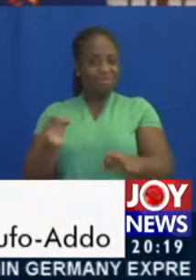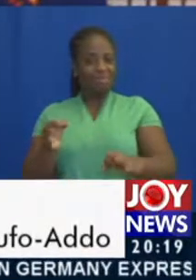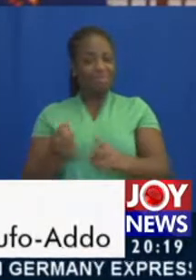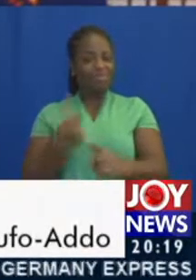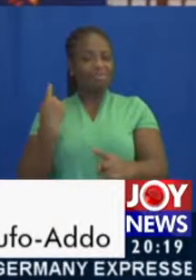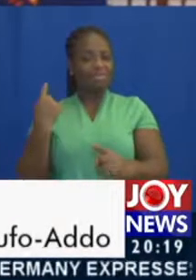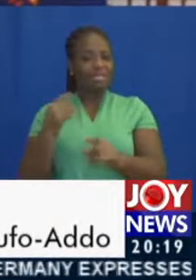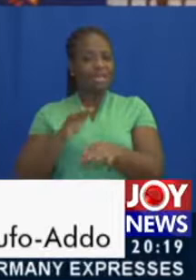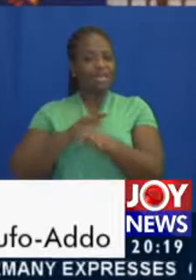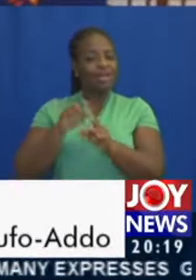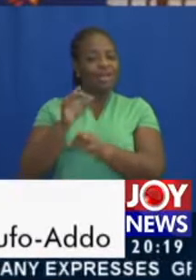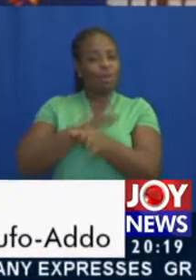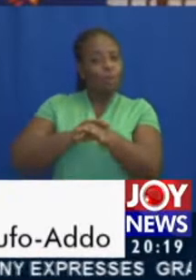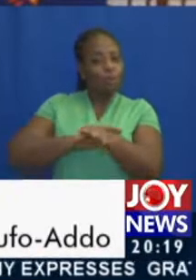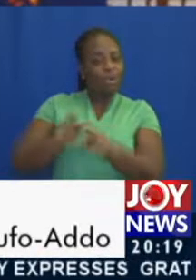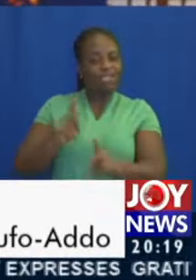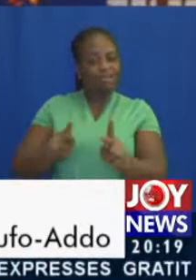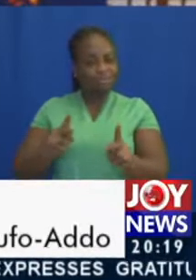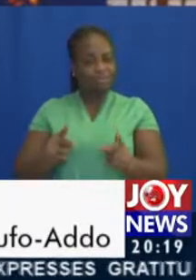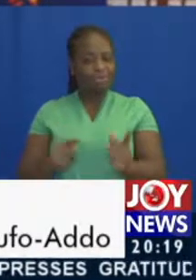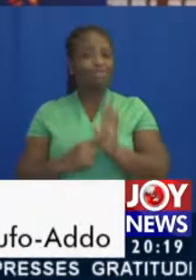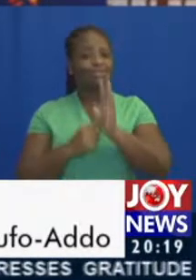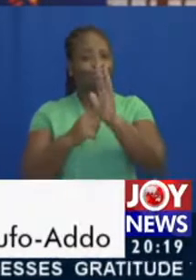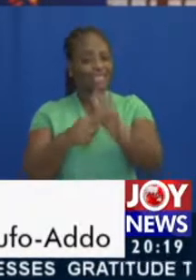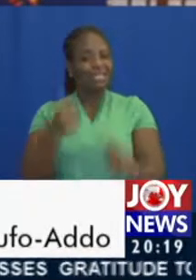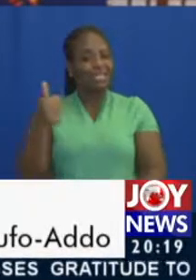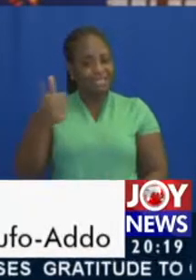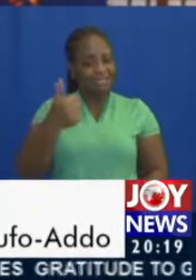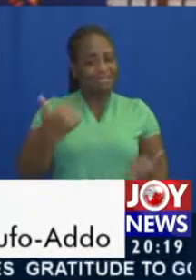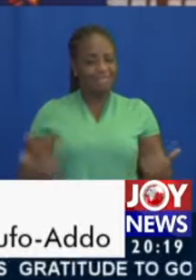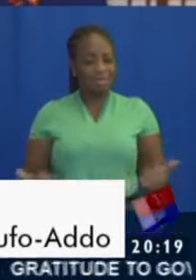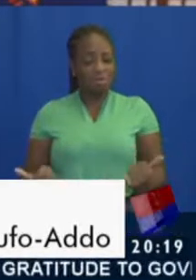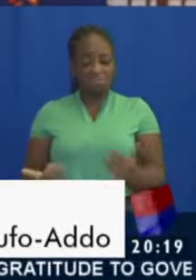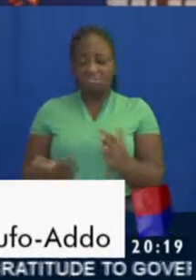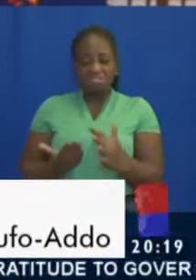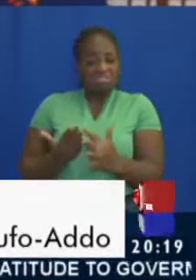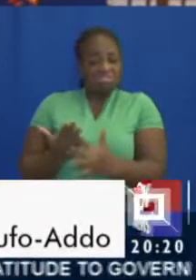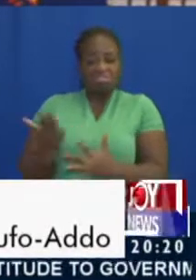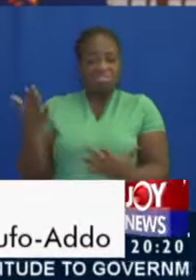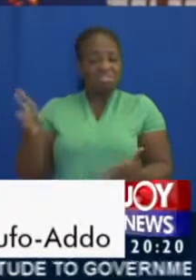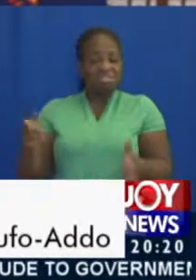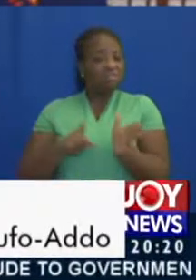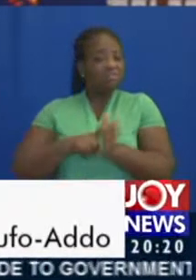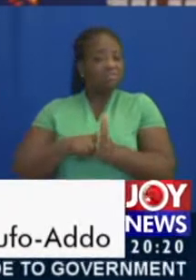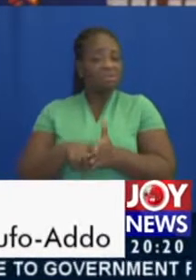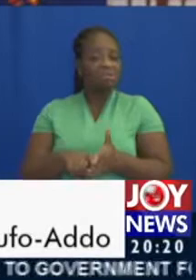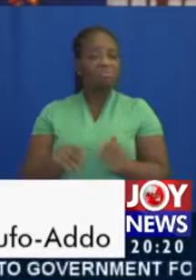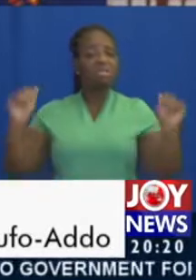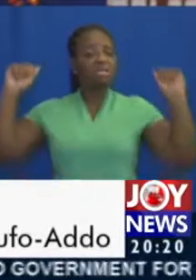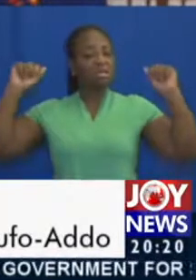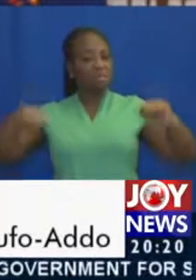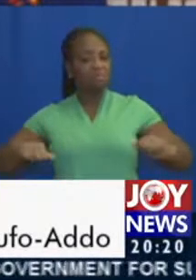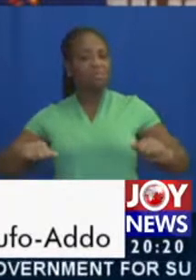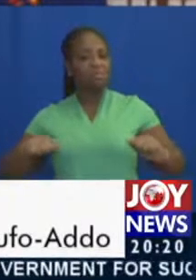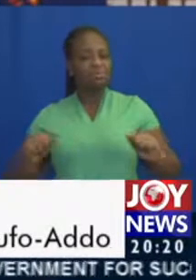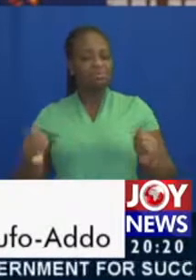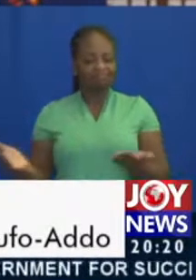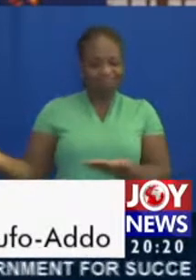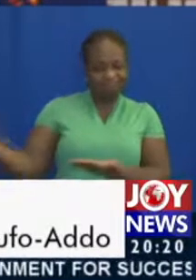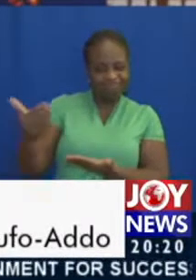manifesting itself again. In the midst of the pandemic, we have been able to compile a voters